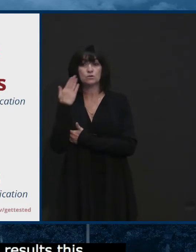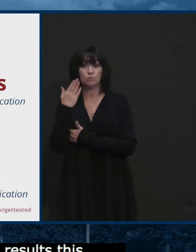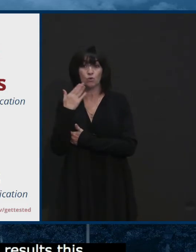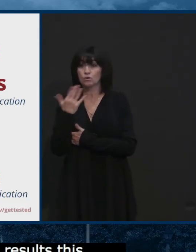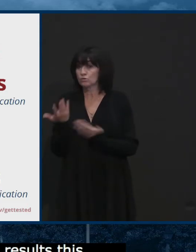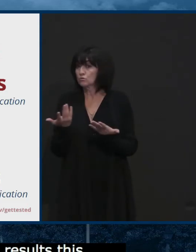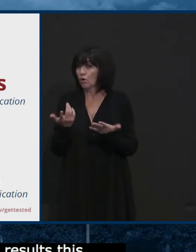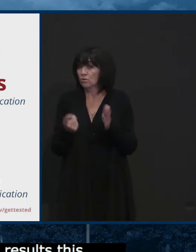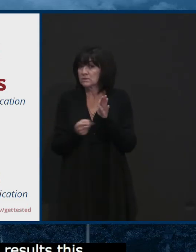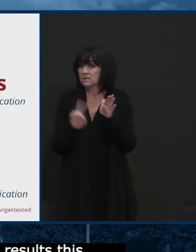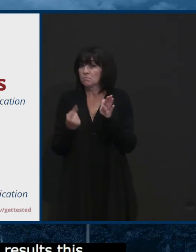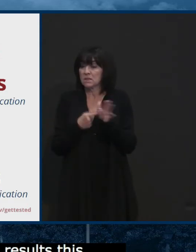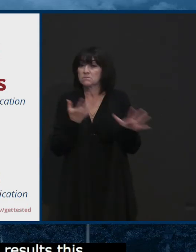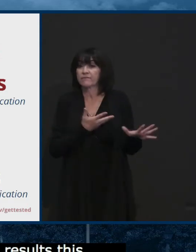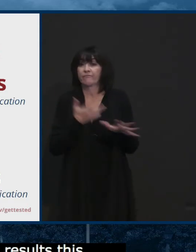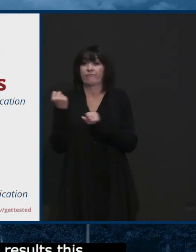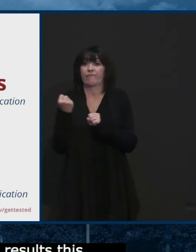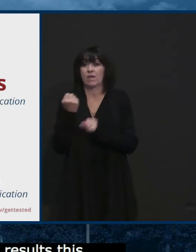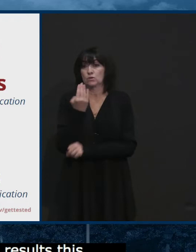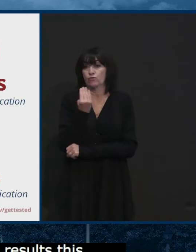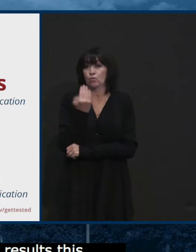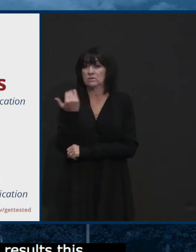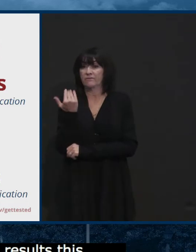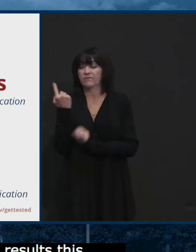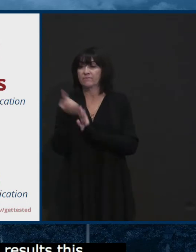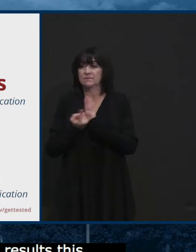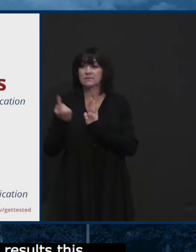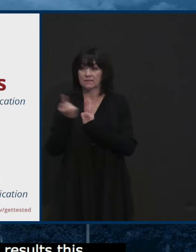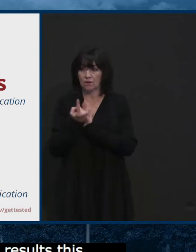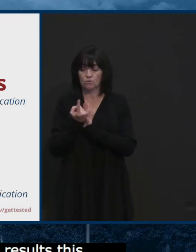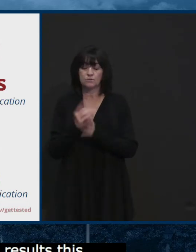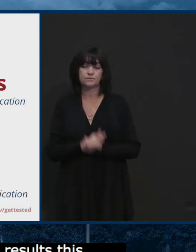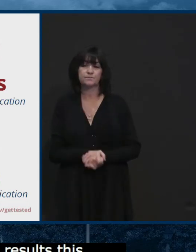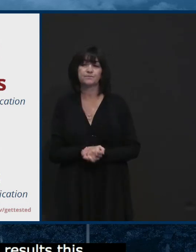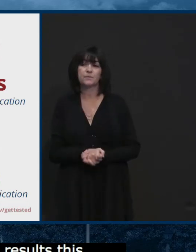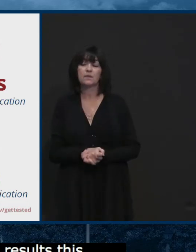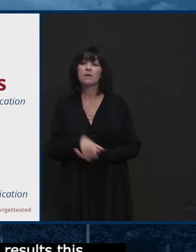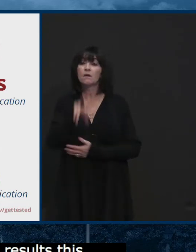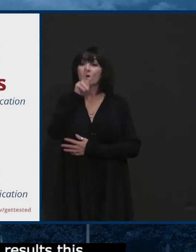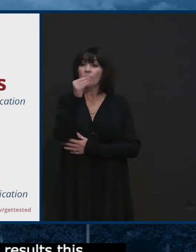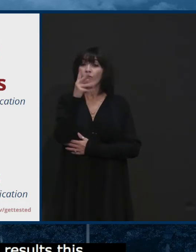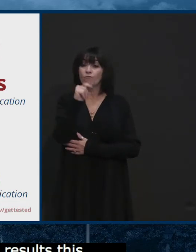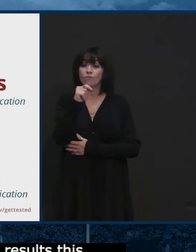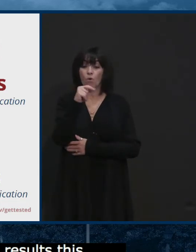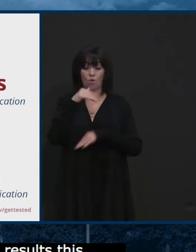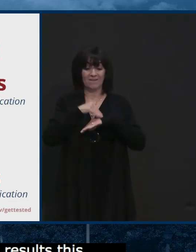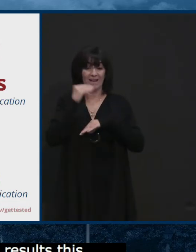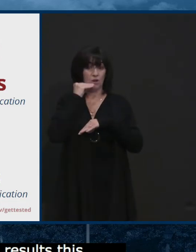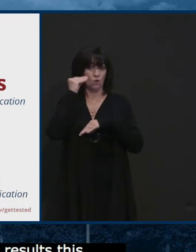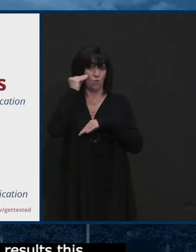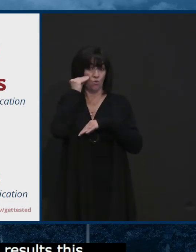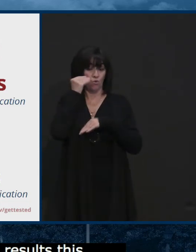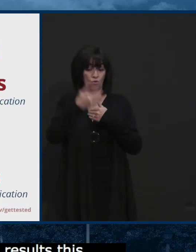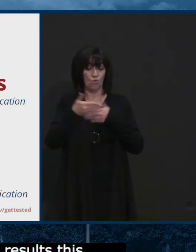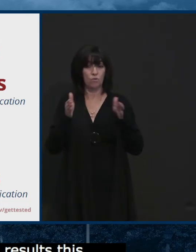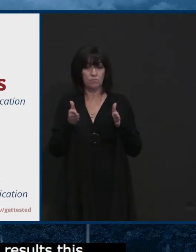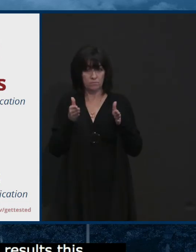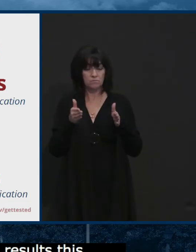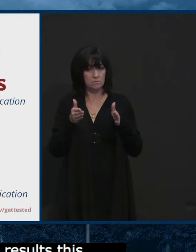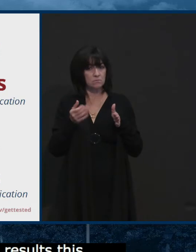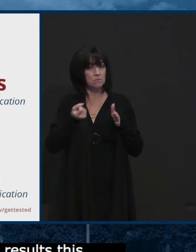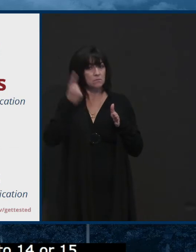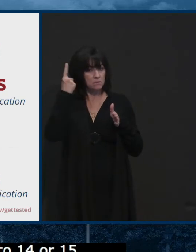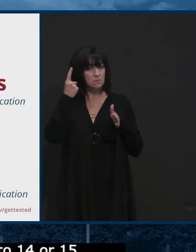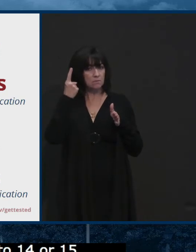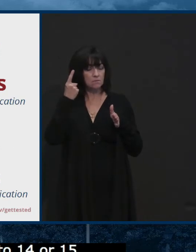closer to the 14, 15 hours there. Vault, 17 hours from the time that they receive the package. So remember, this is something